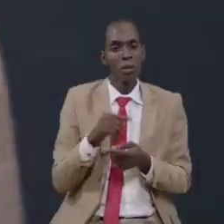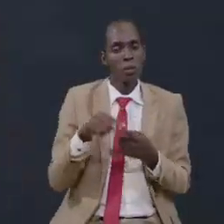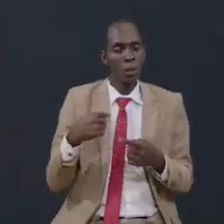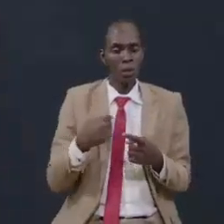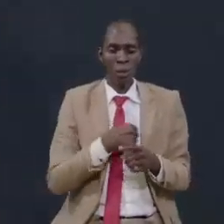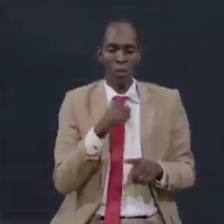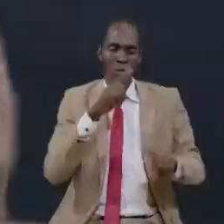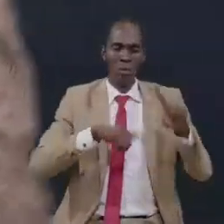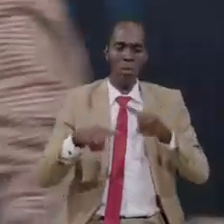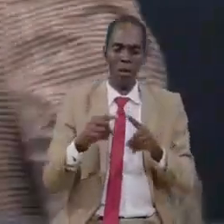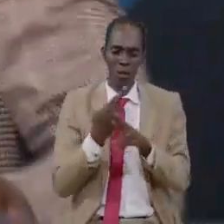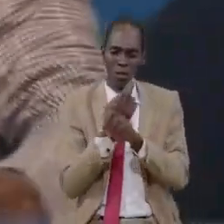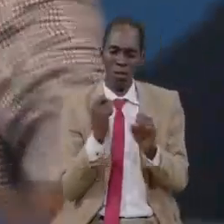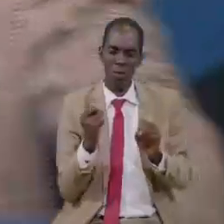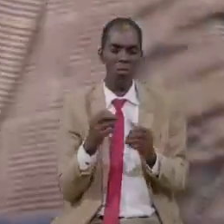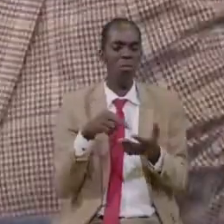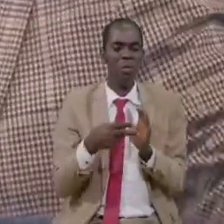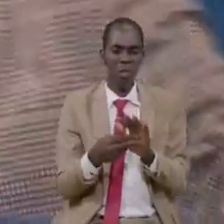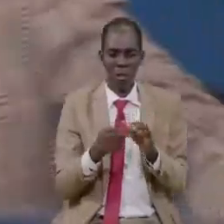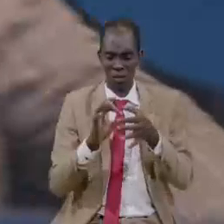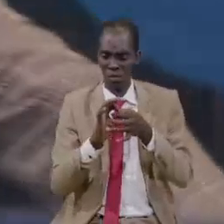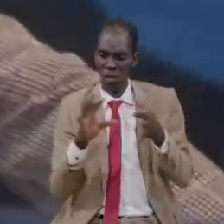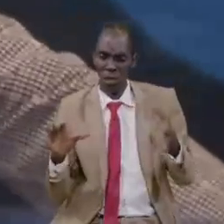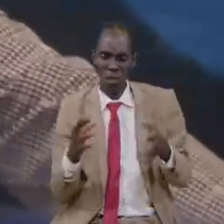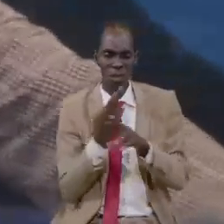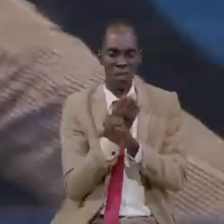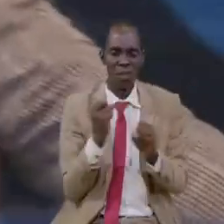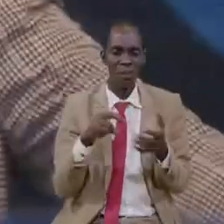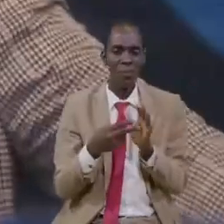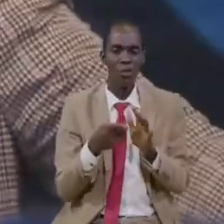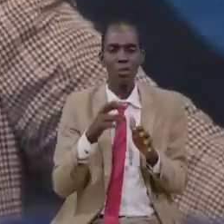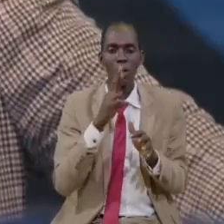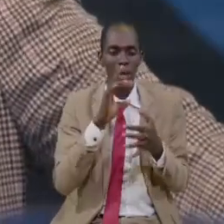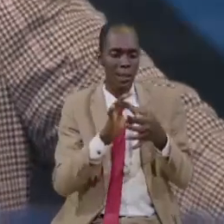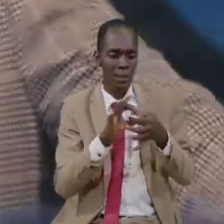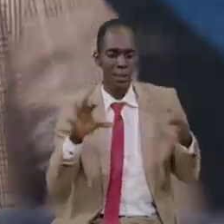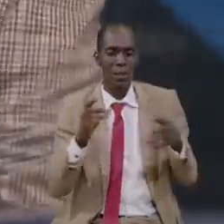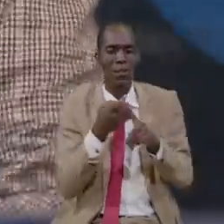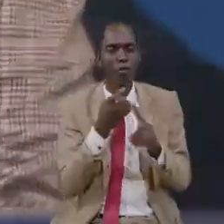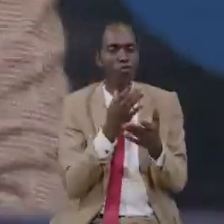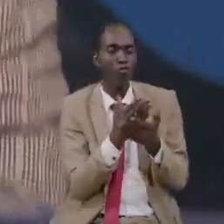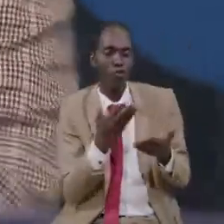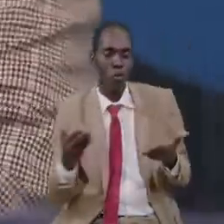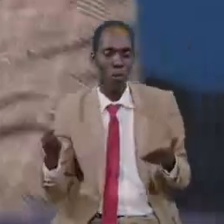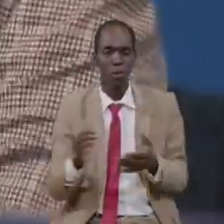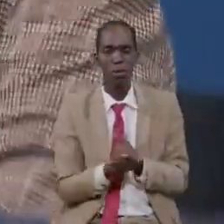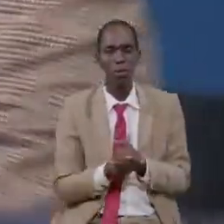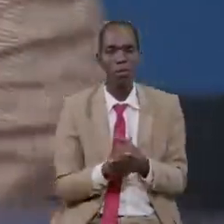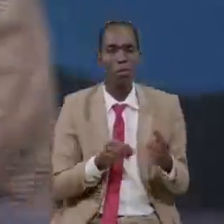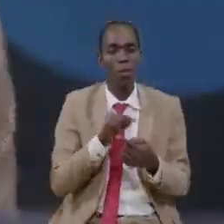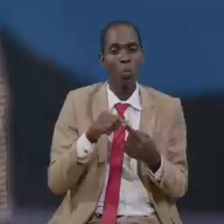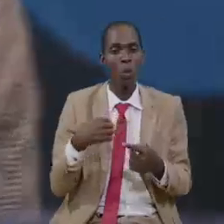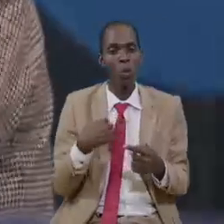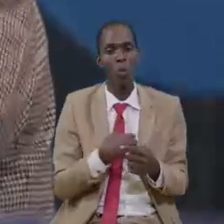remember, release. You are released from something. When we say redemption, you